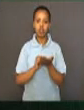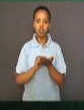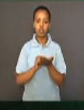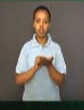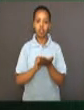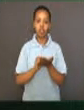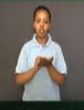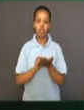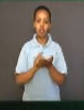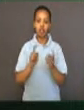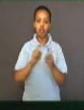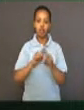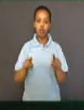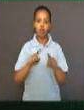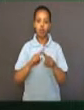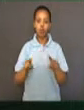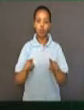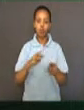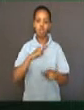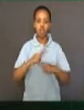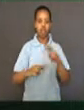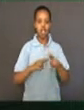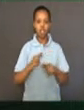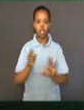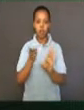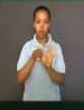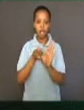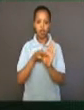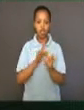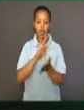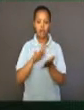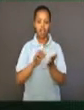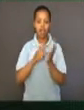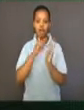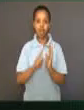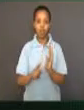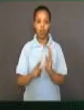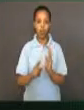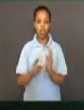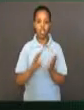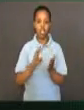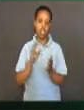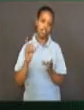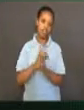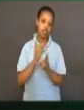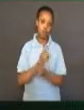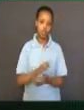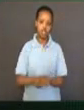through a reaction between the gases hydrogen, carbon